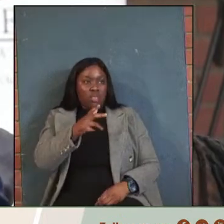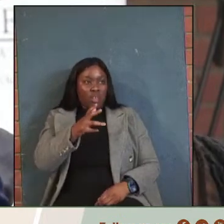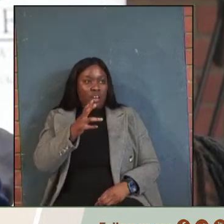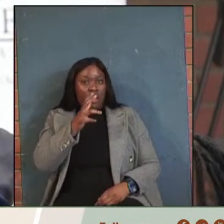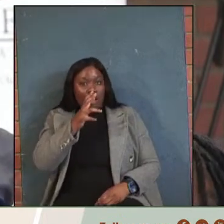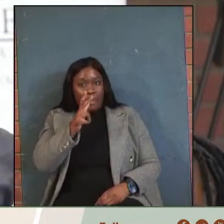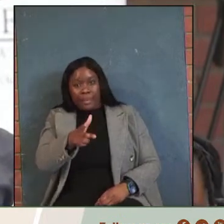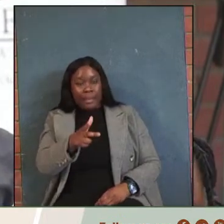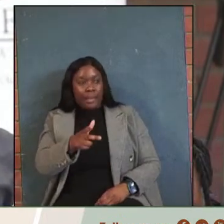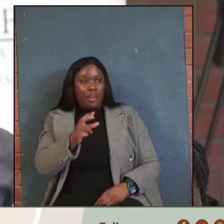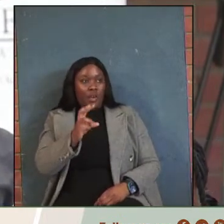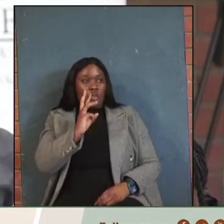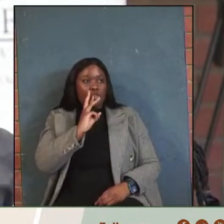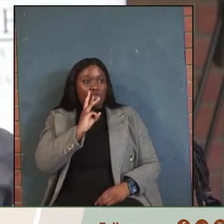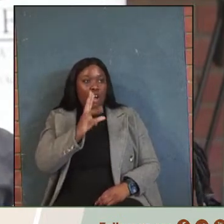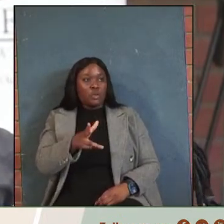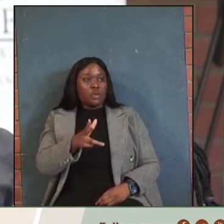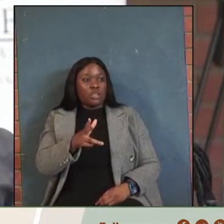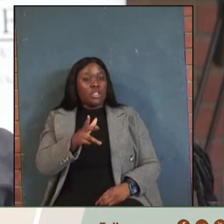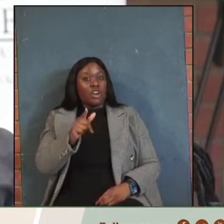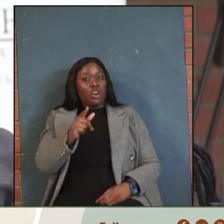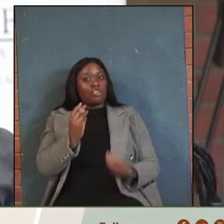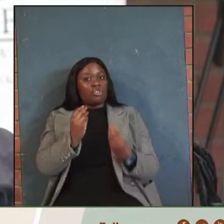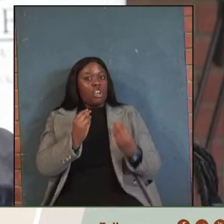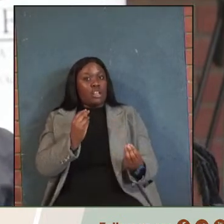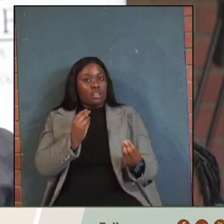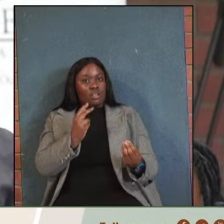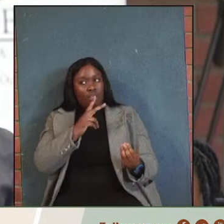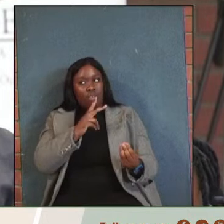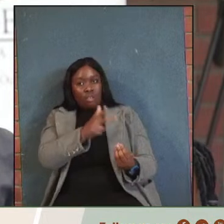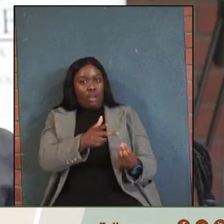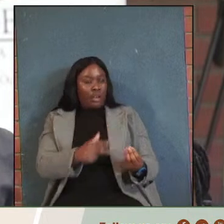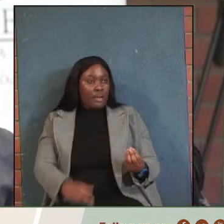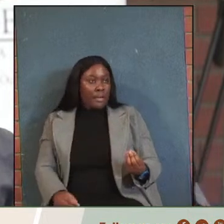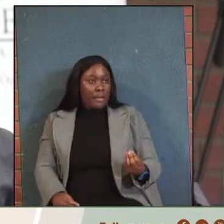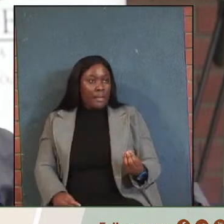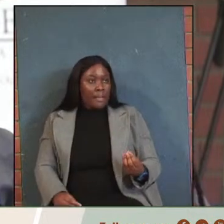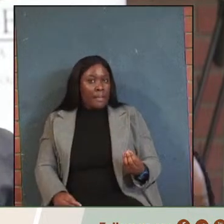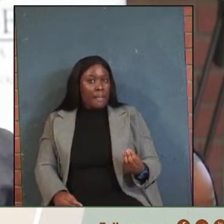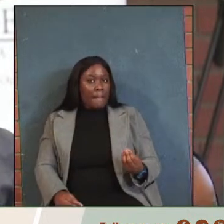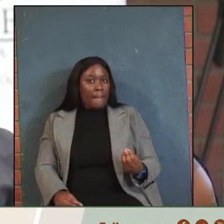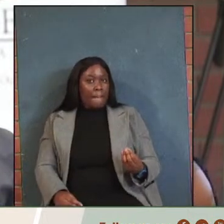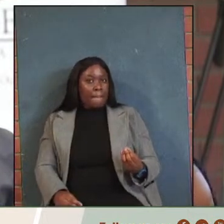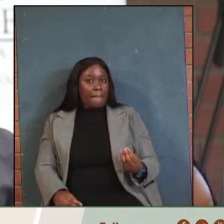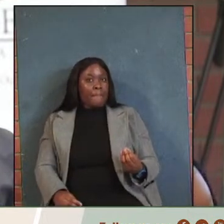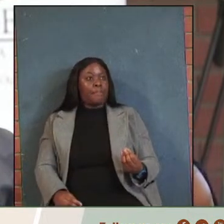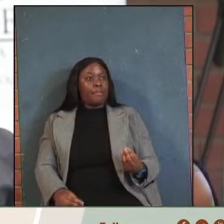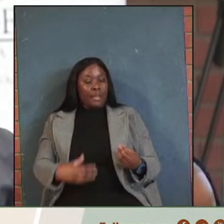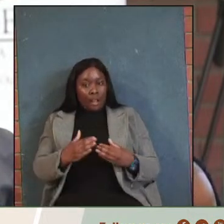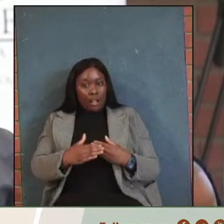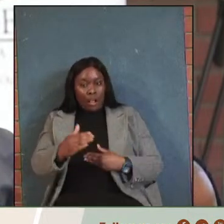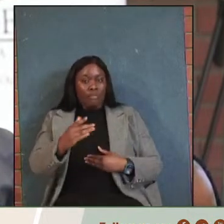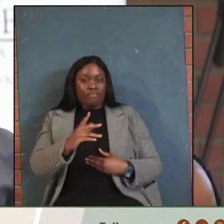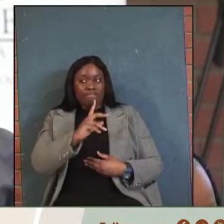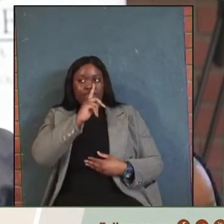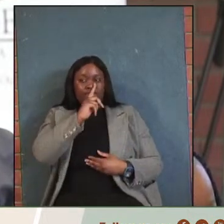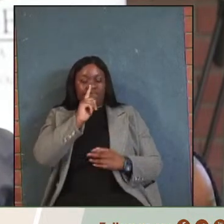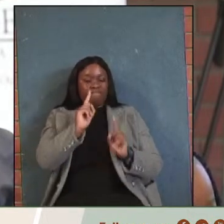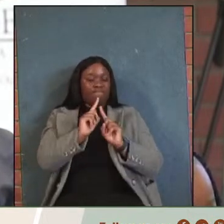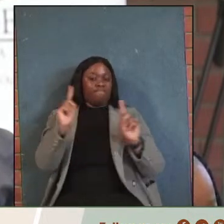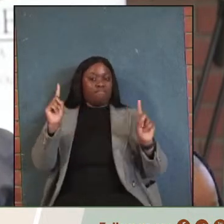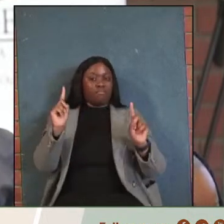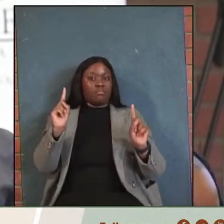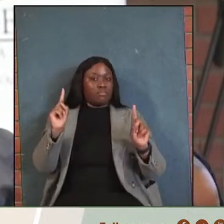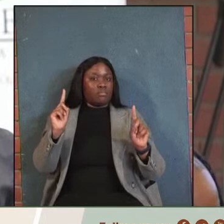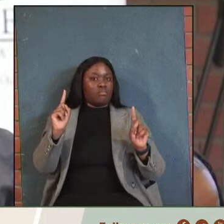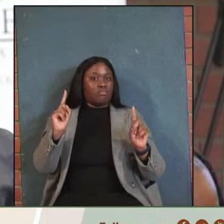shouting often at the child, withholding kindness or affection, extended periods of silence and harsh jokes at the expense